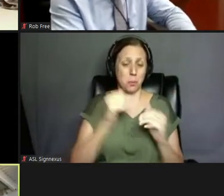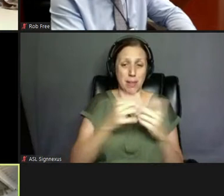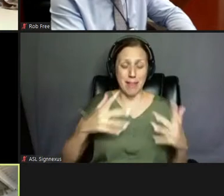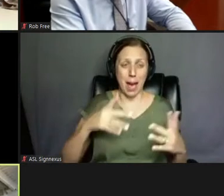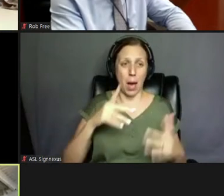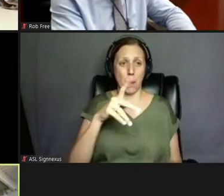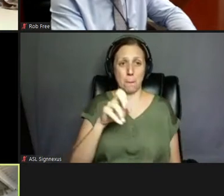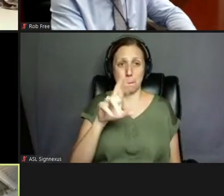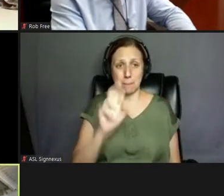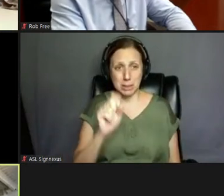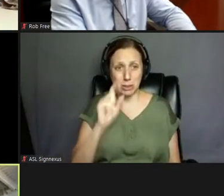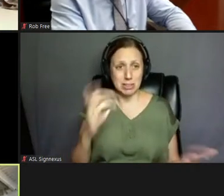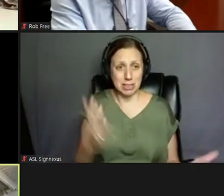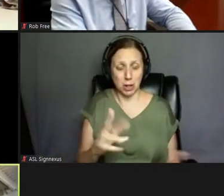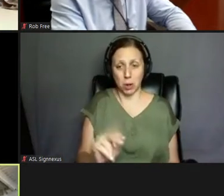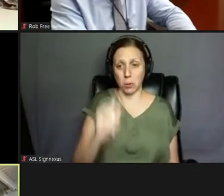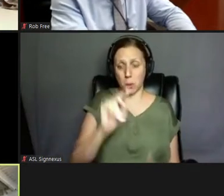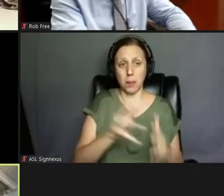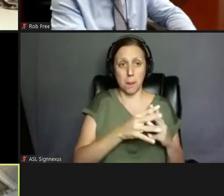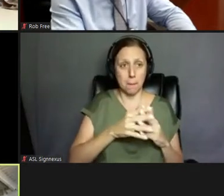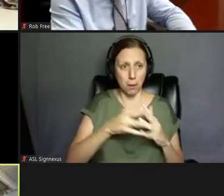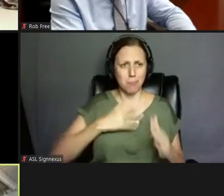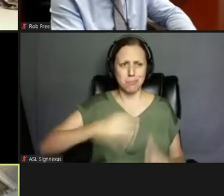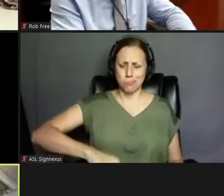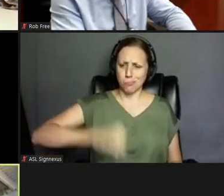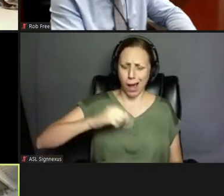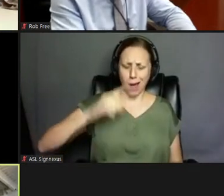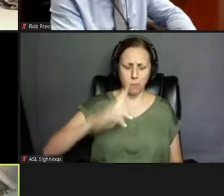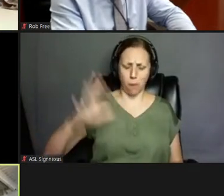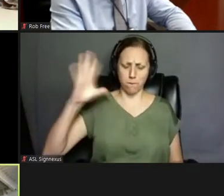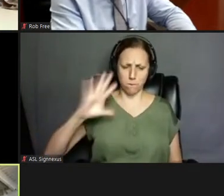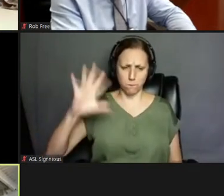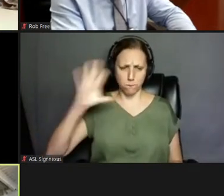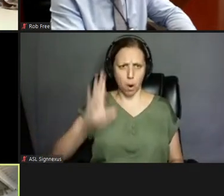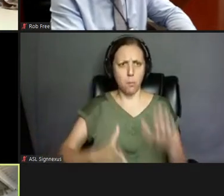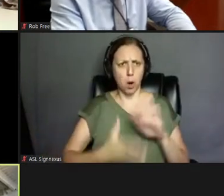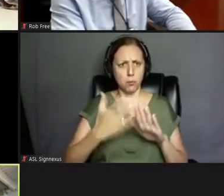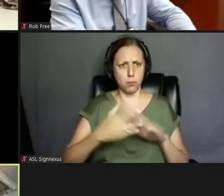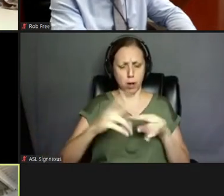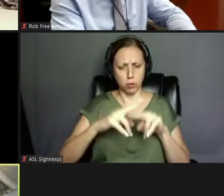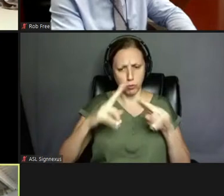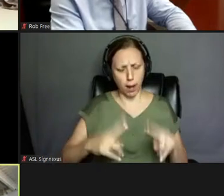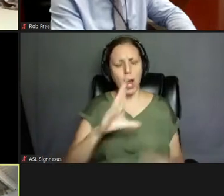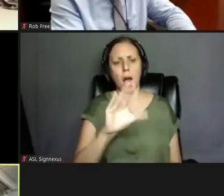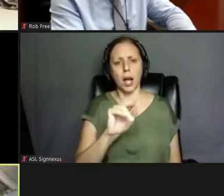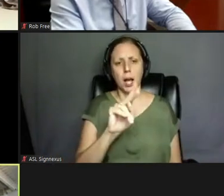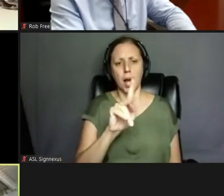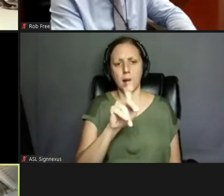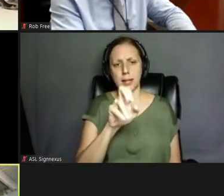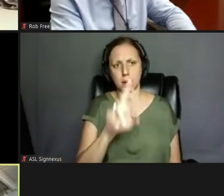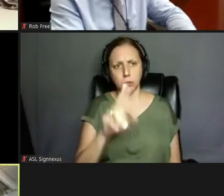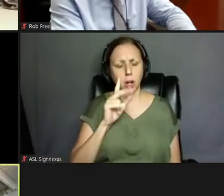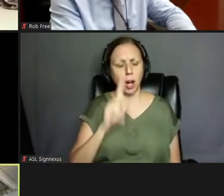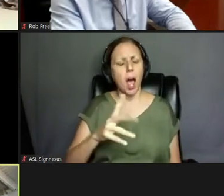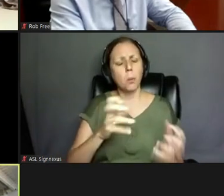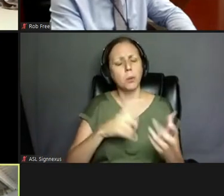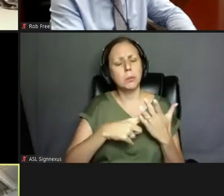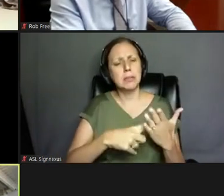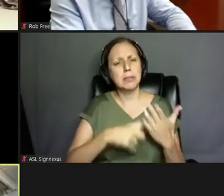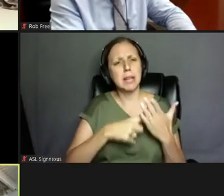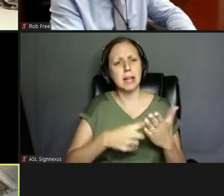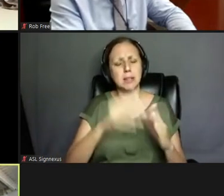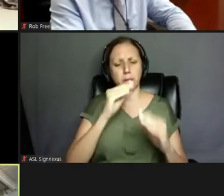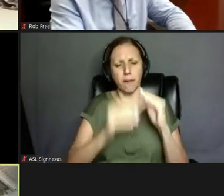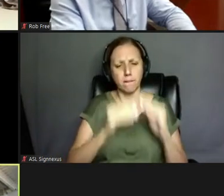source of my pride as a former conductor. But I actually want to talk about something different, which is the revised